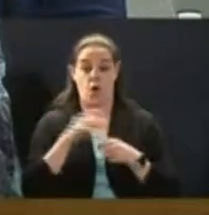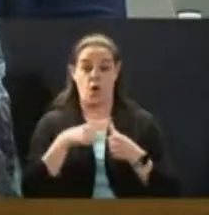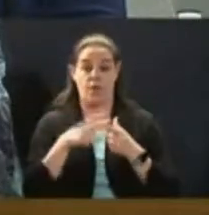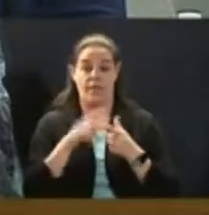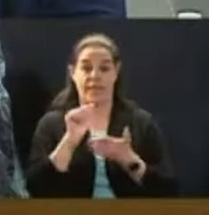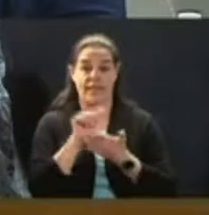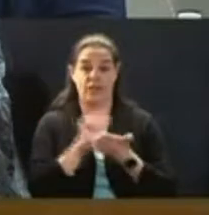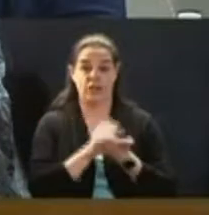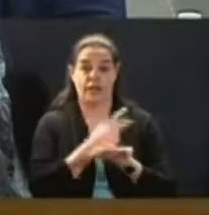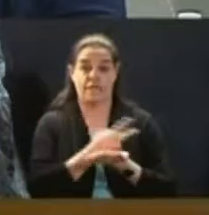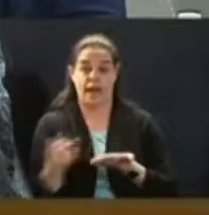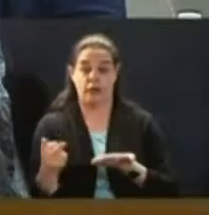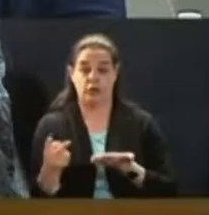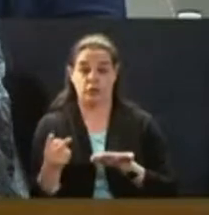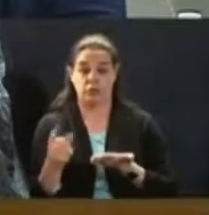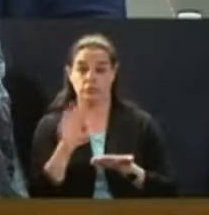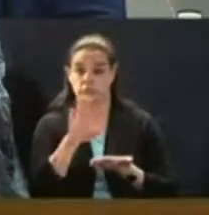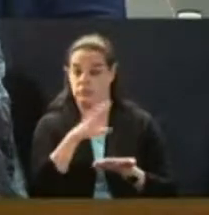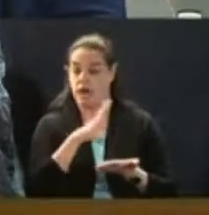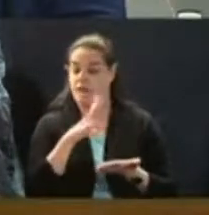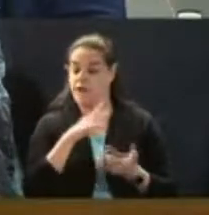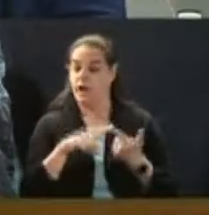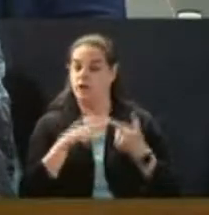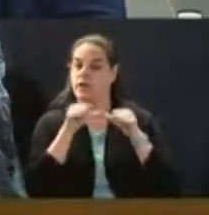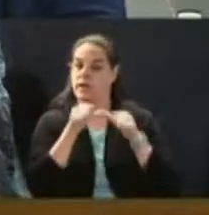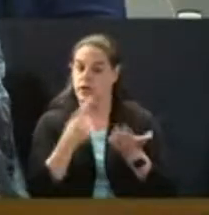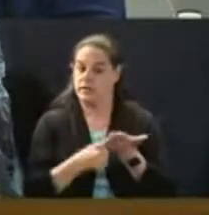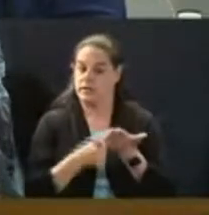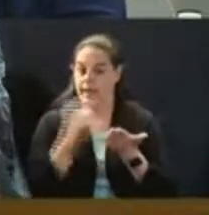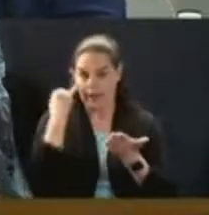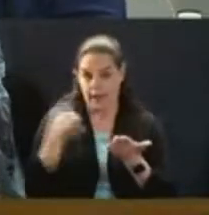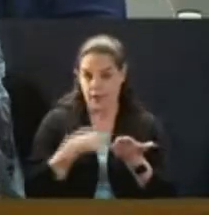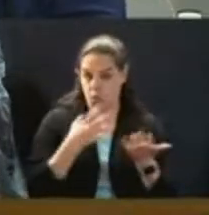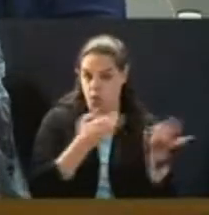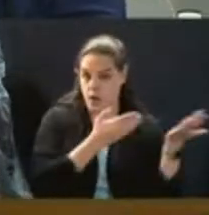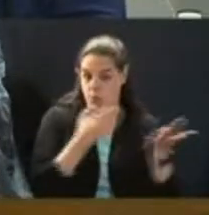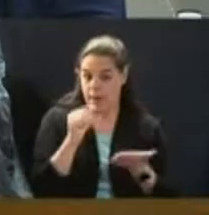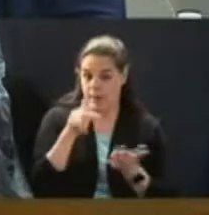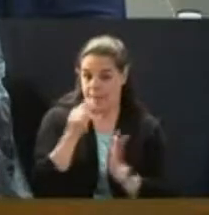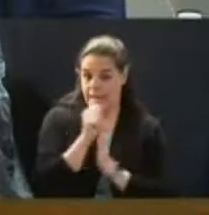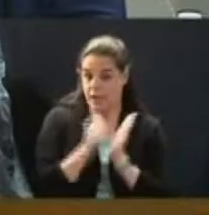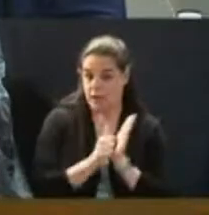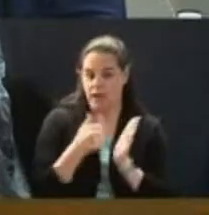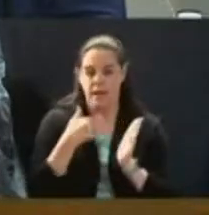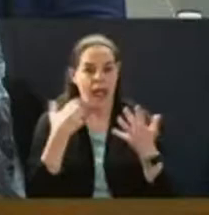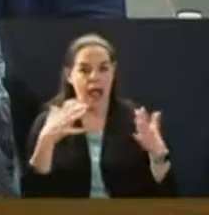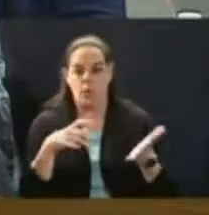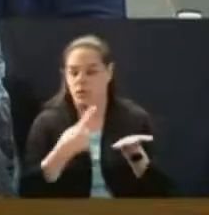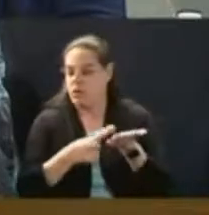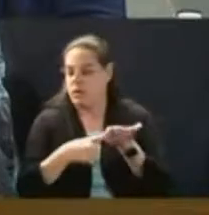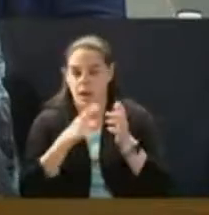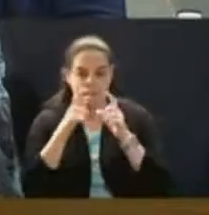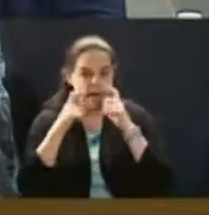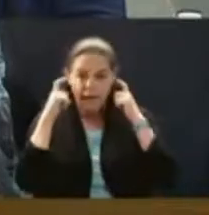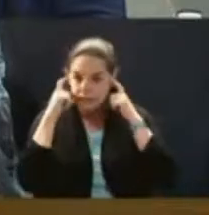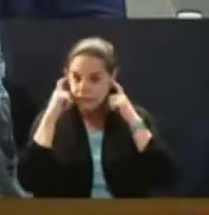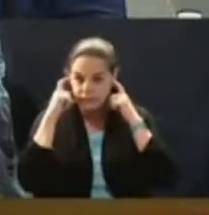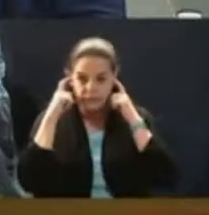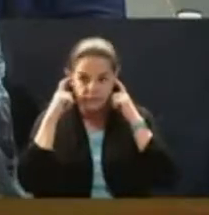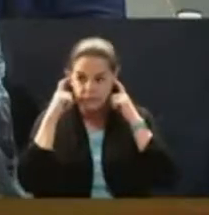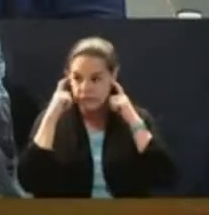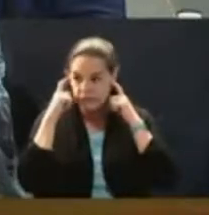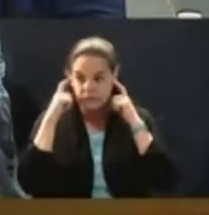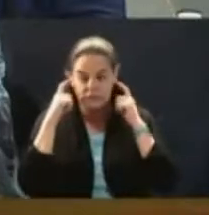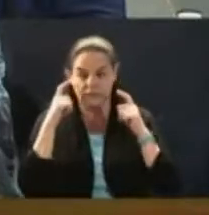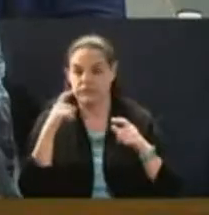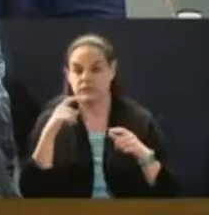fails. I'm fine with us continuing discussion whether or not we want to bring back an agenda. I do not want to deliberate masking when that is the agenda